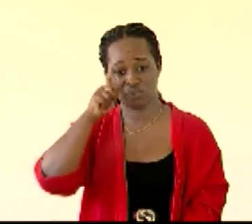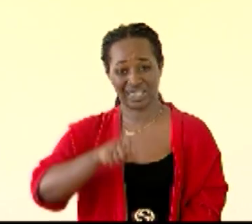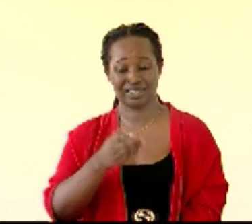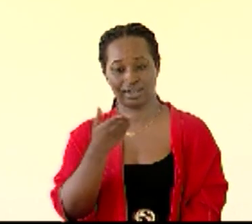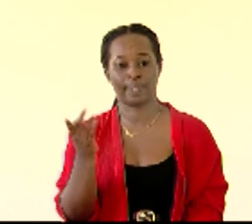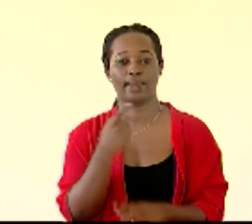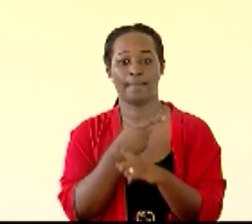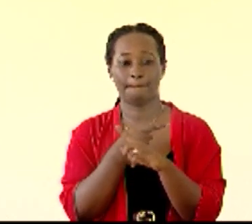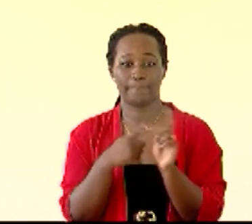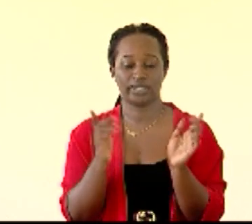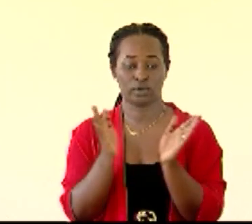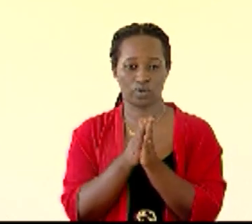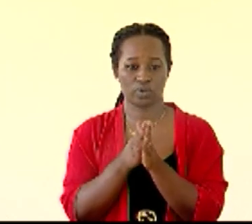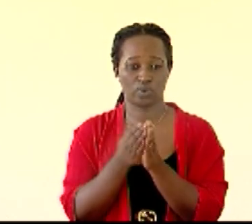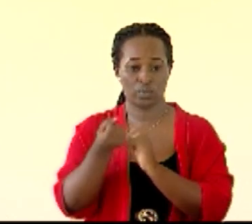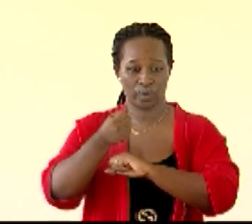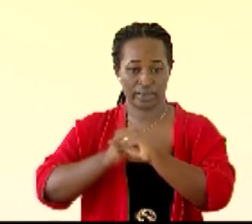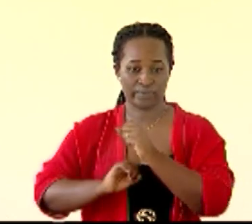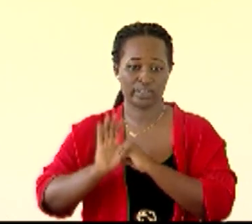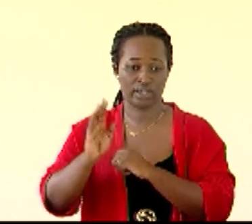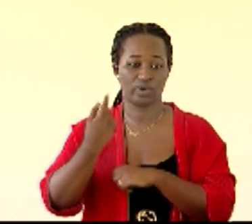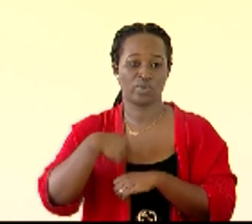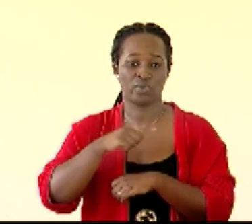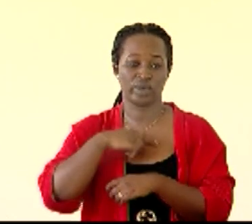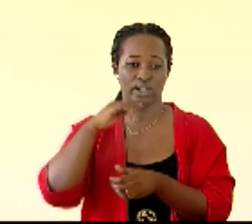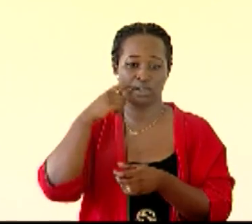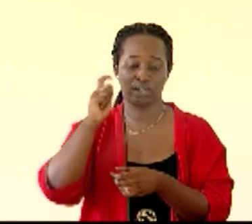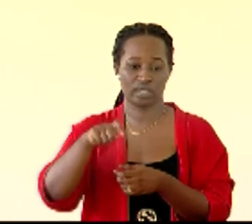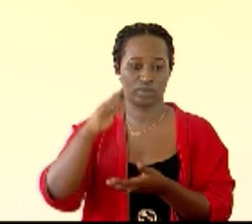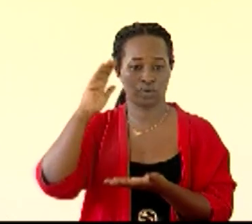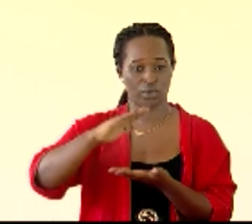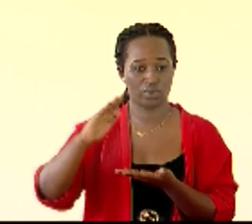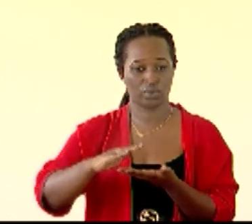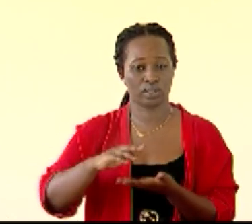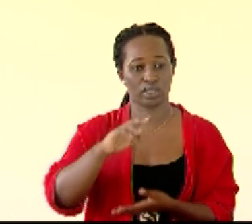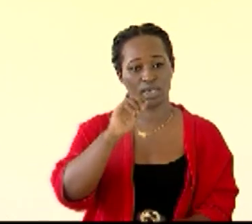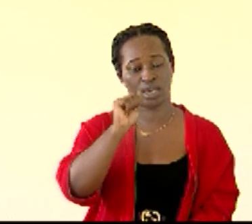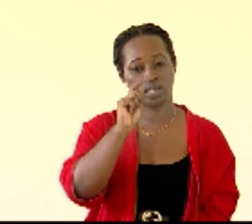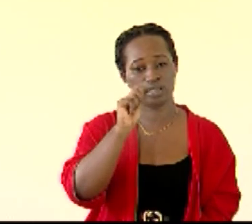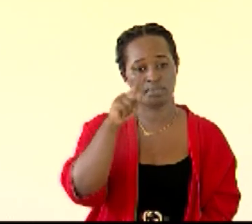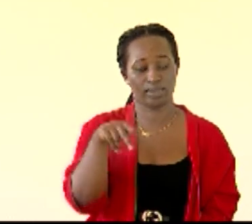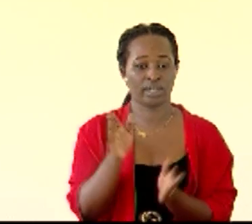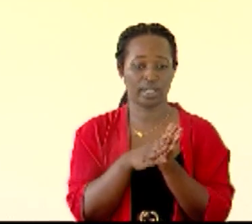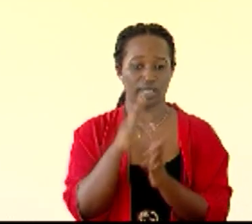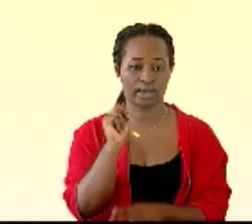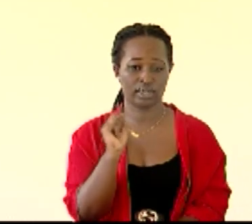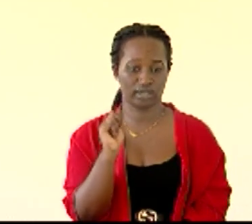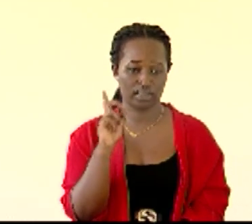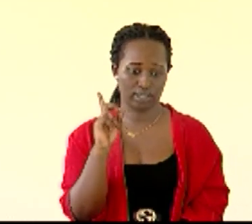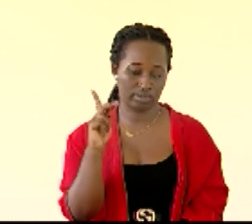but also activate them so they are also reduced, we need ATP. And at the same time, the same energy needed for